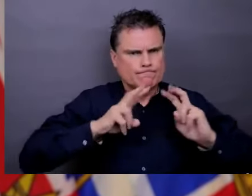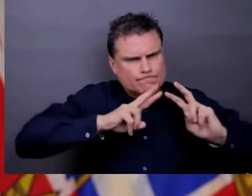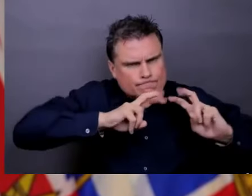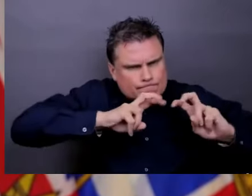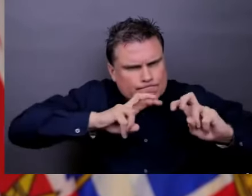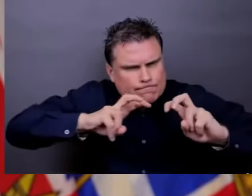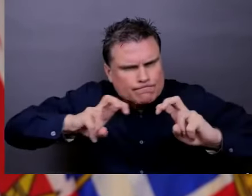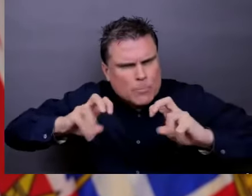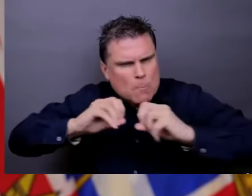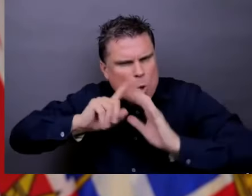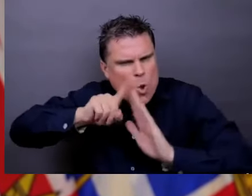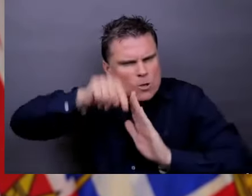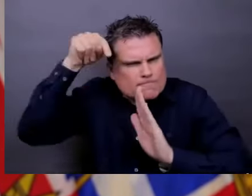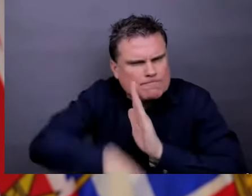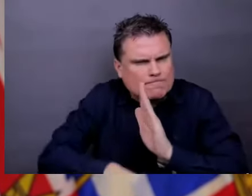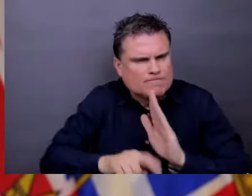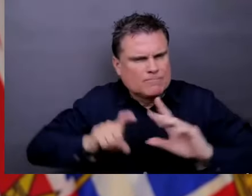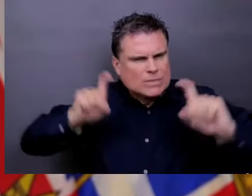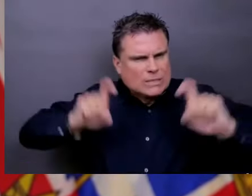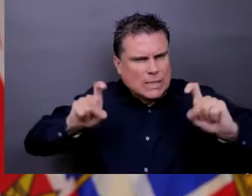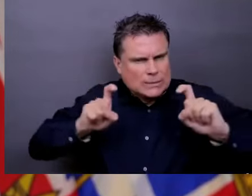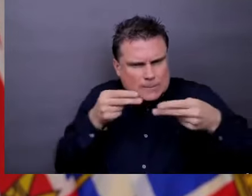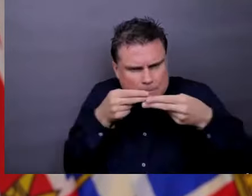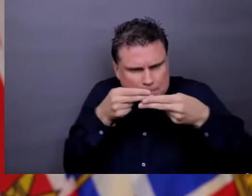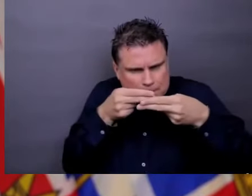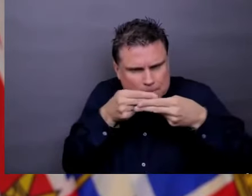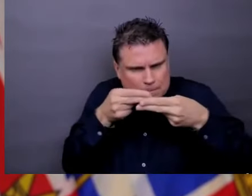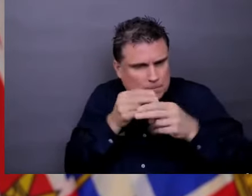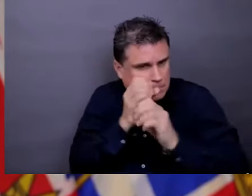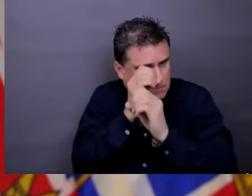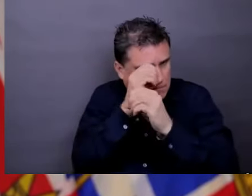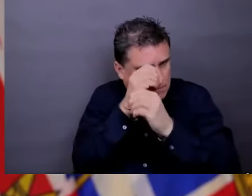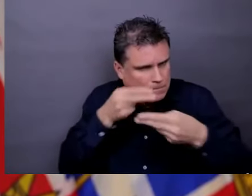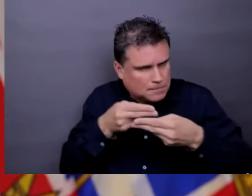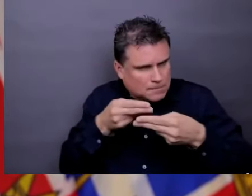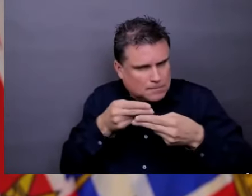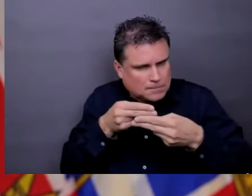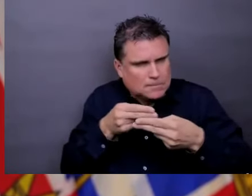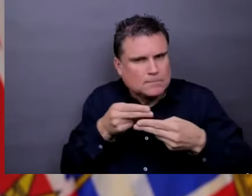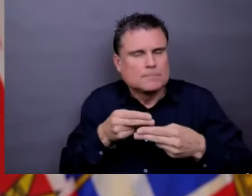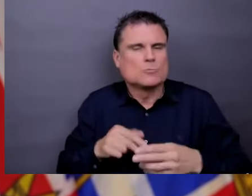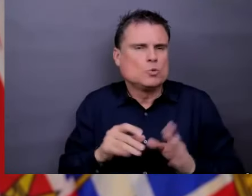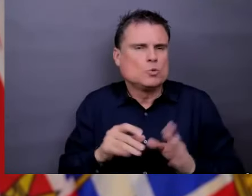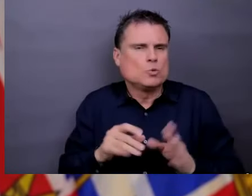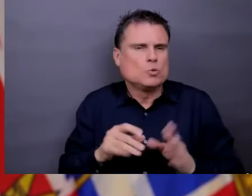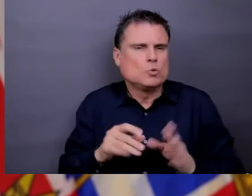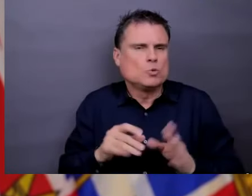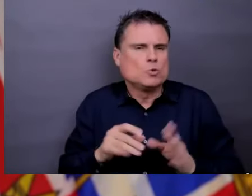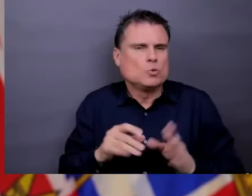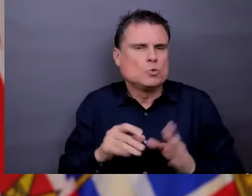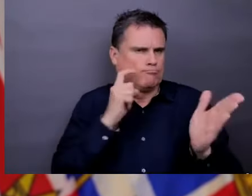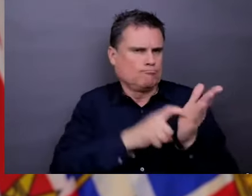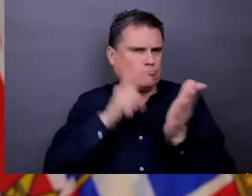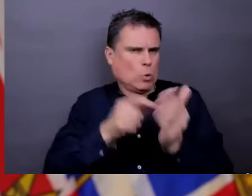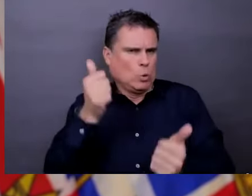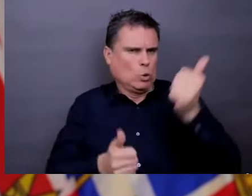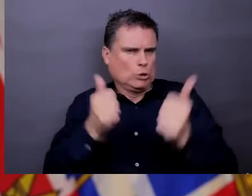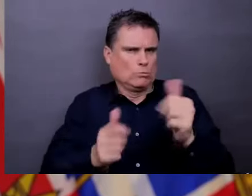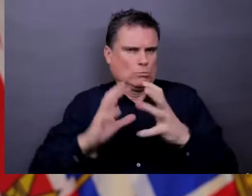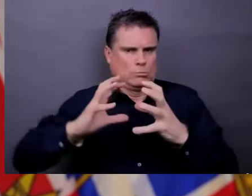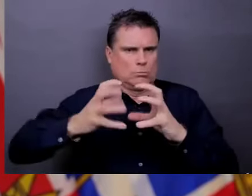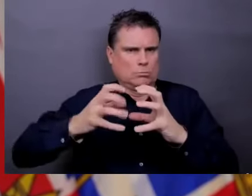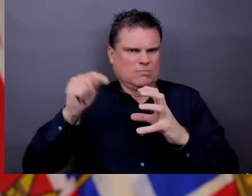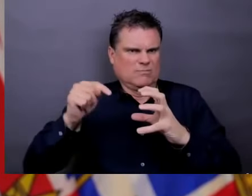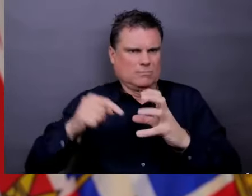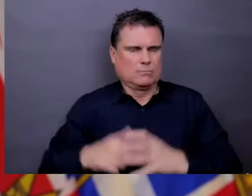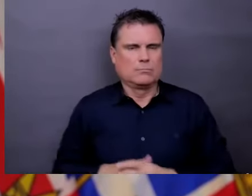samples of the whole genome sequencing. Overall, we've done about 10% of the genomes that we've isolated in BC with